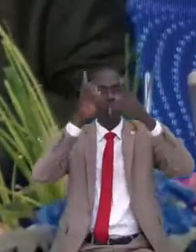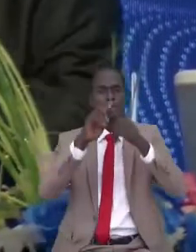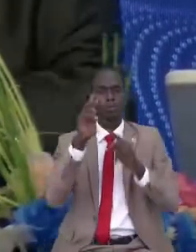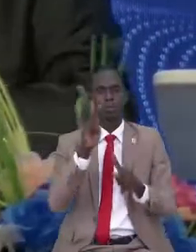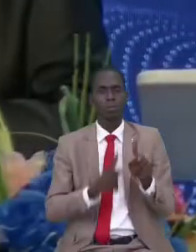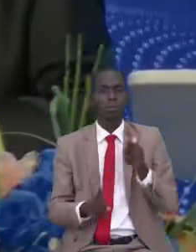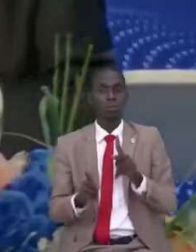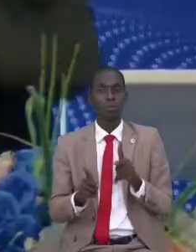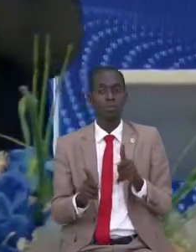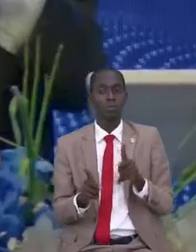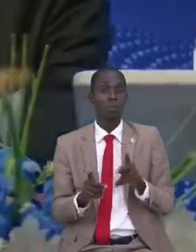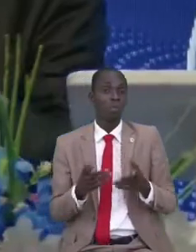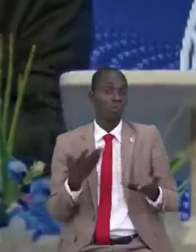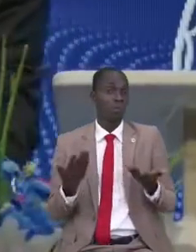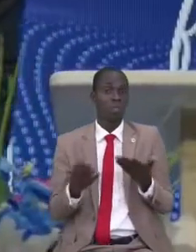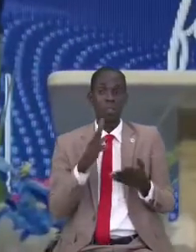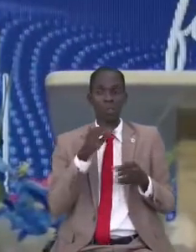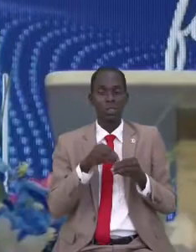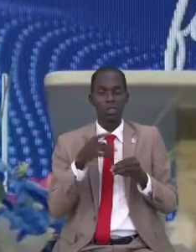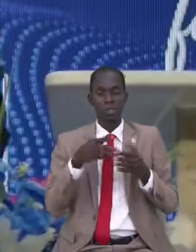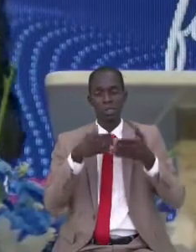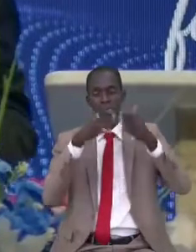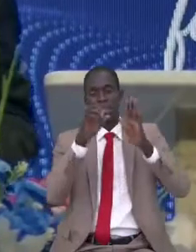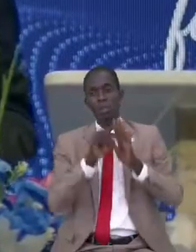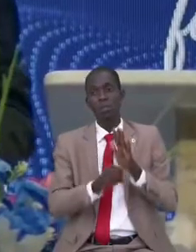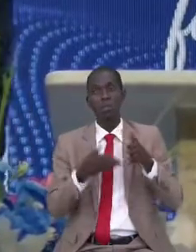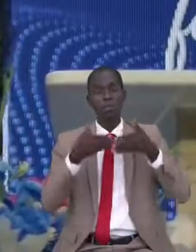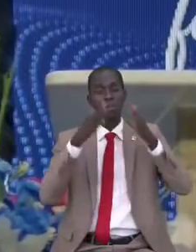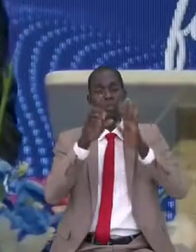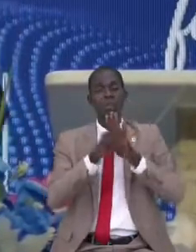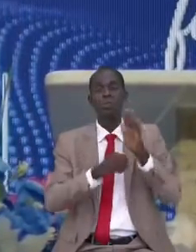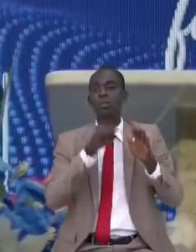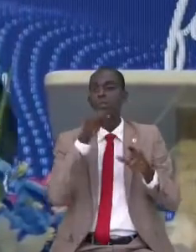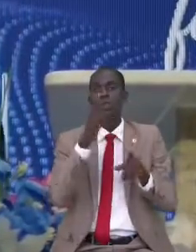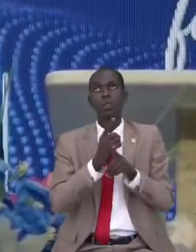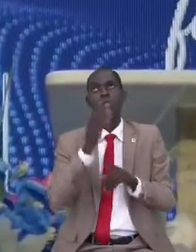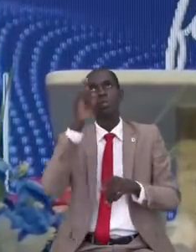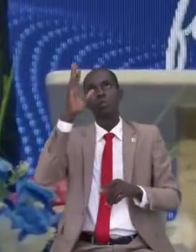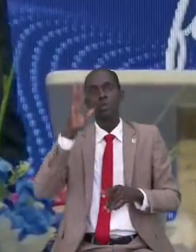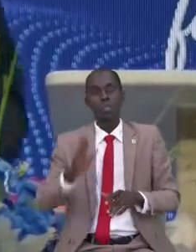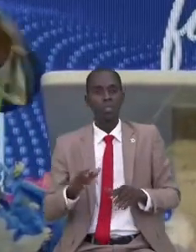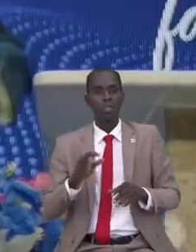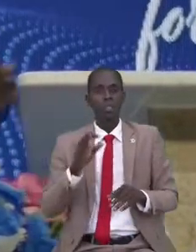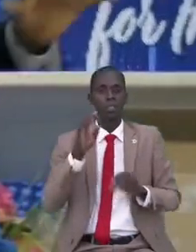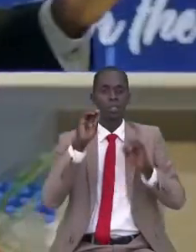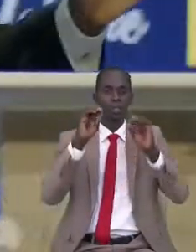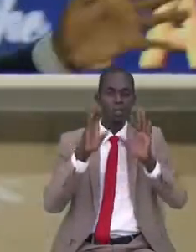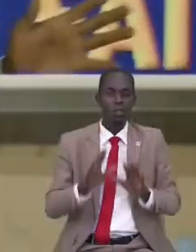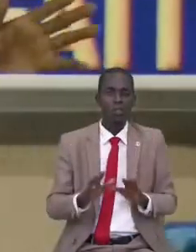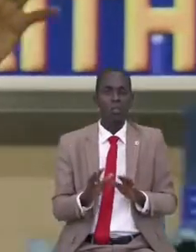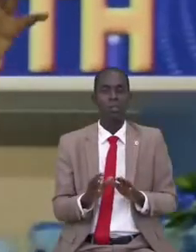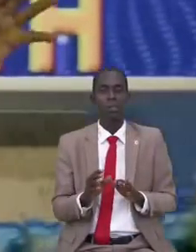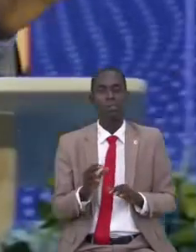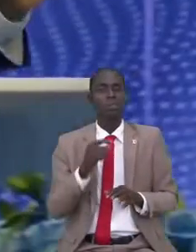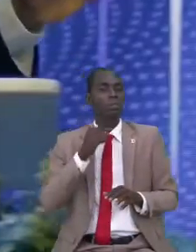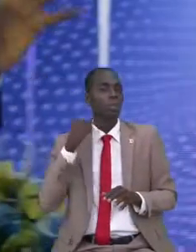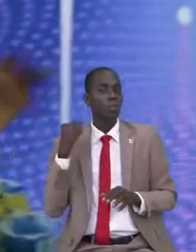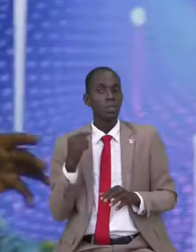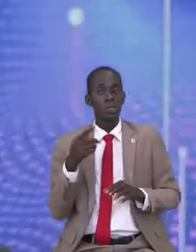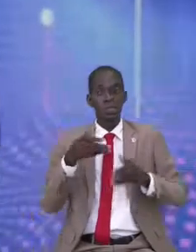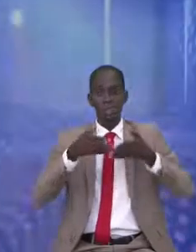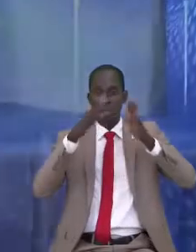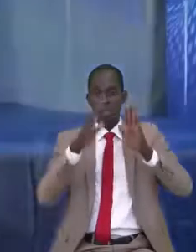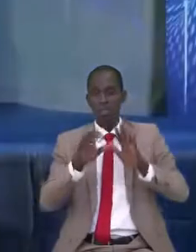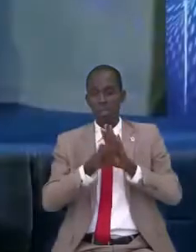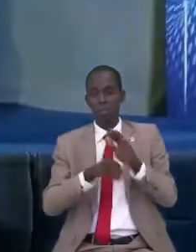your leadership is not only of the preacher, the pastor, the minister, we have leadership there in that